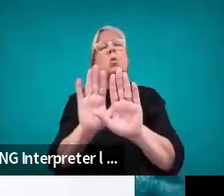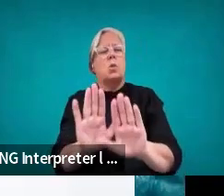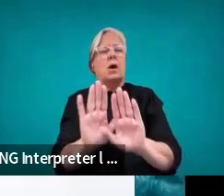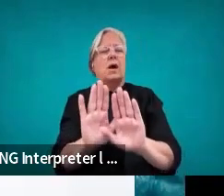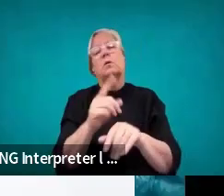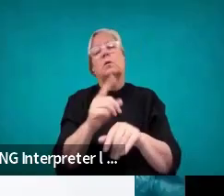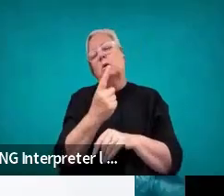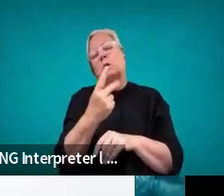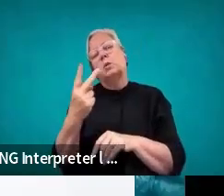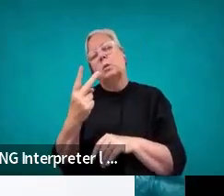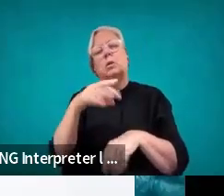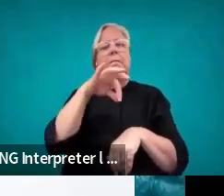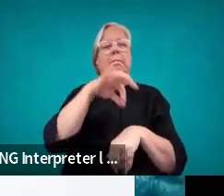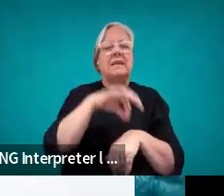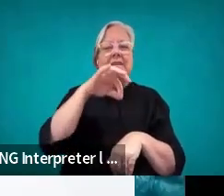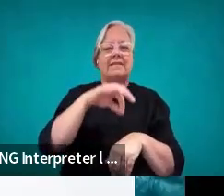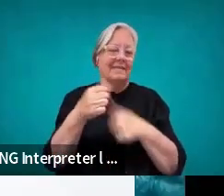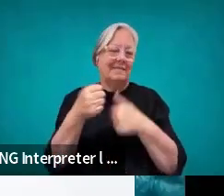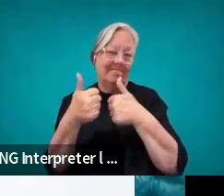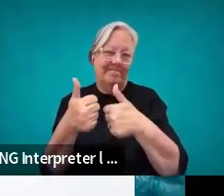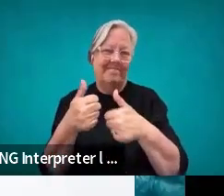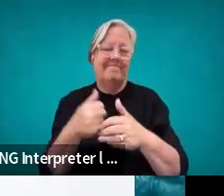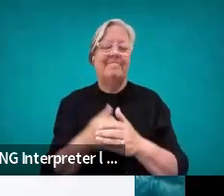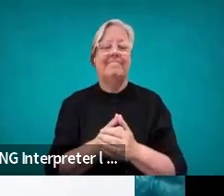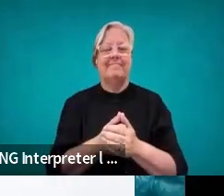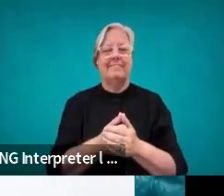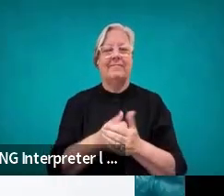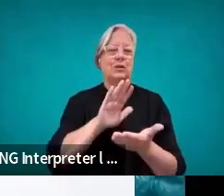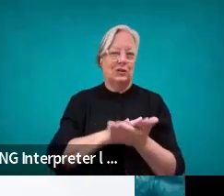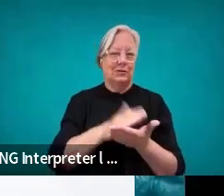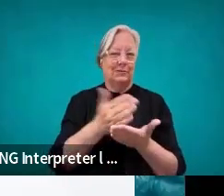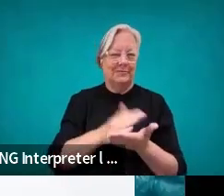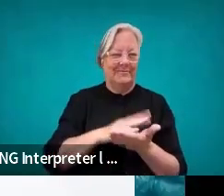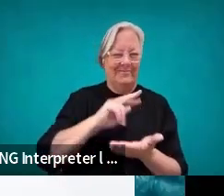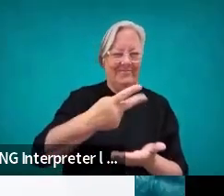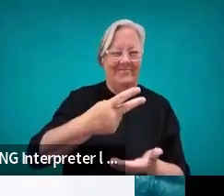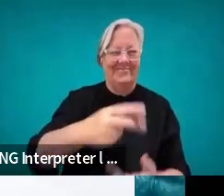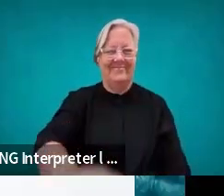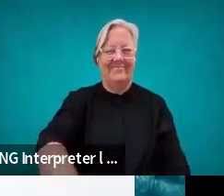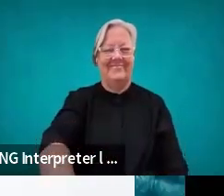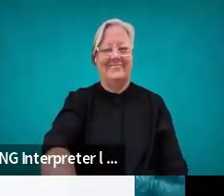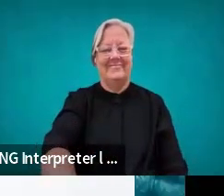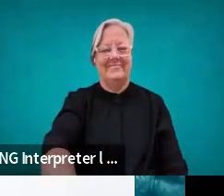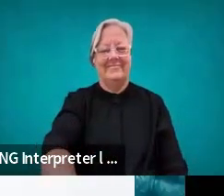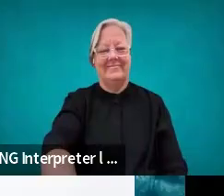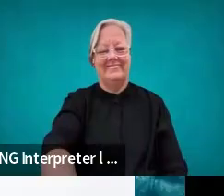more. Yes. So we have justice, fair,